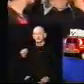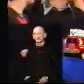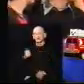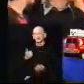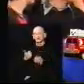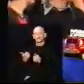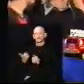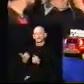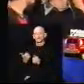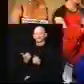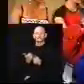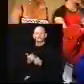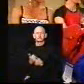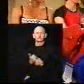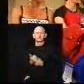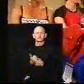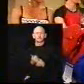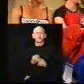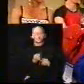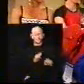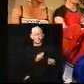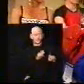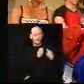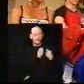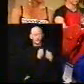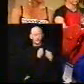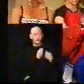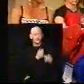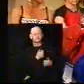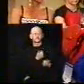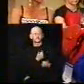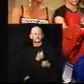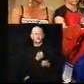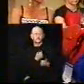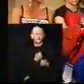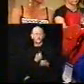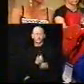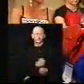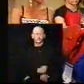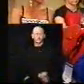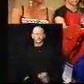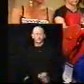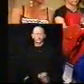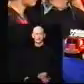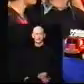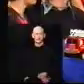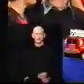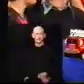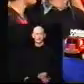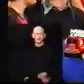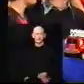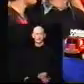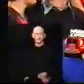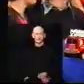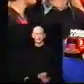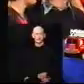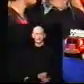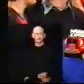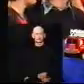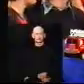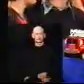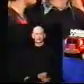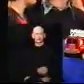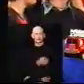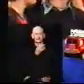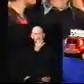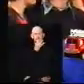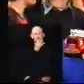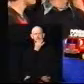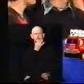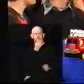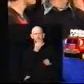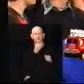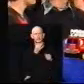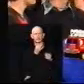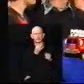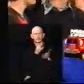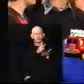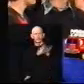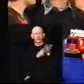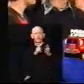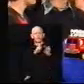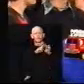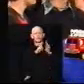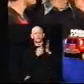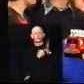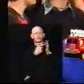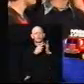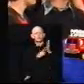And the feedback's been really good Yes Really good Cool And it is part of the Fringe Festival too For those that don't know So you can look on the Fringe website for details